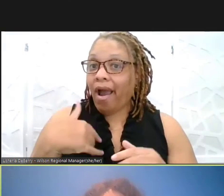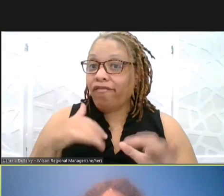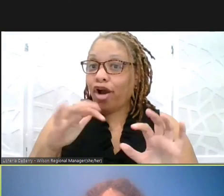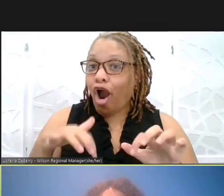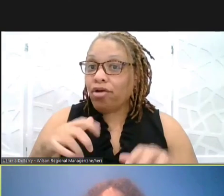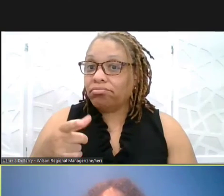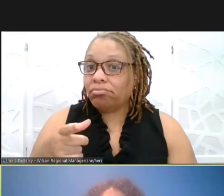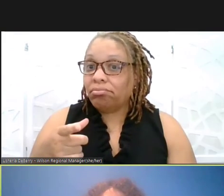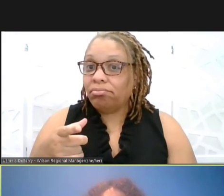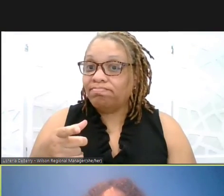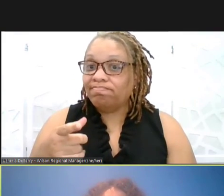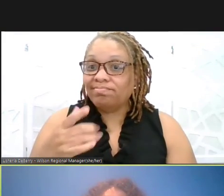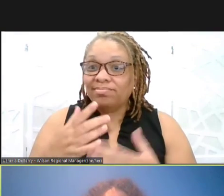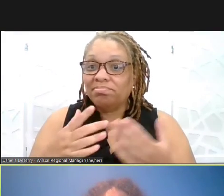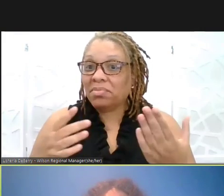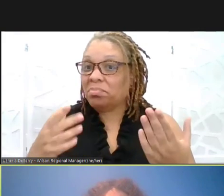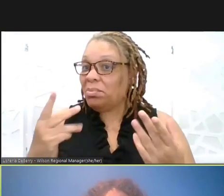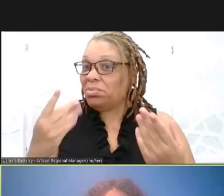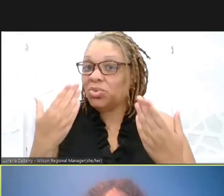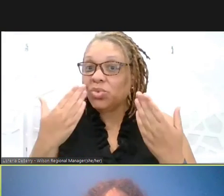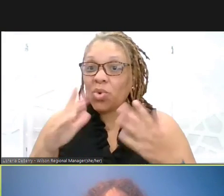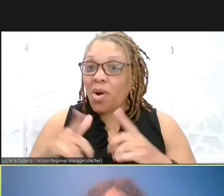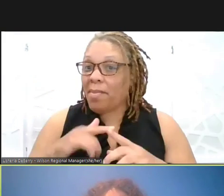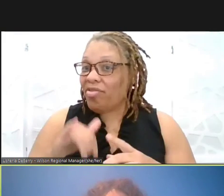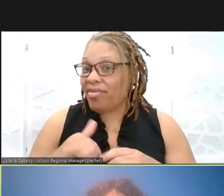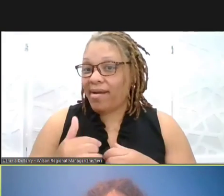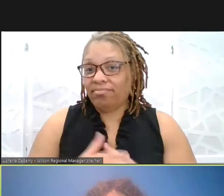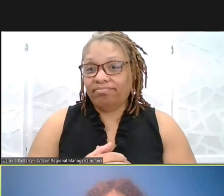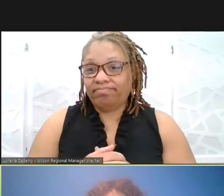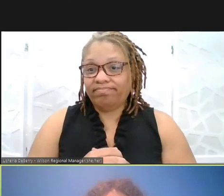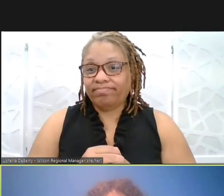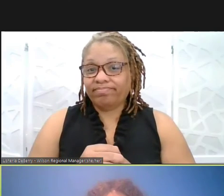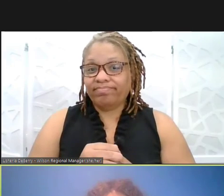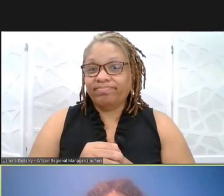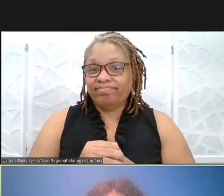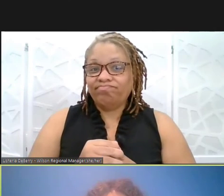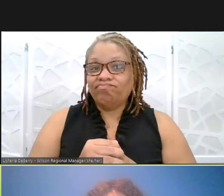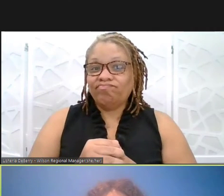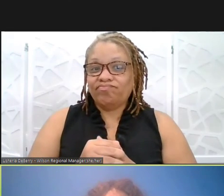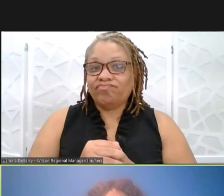offered. And maybe what you offer is better than what you assume.